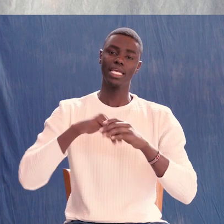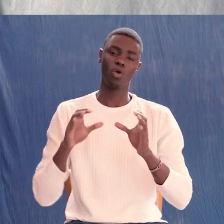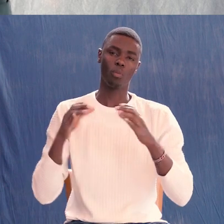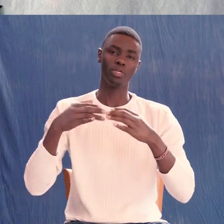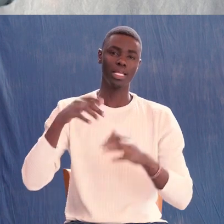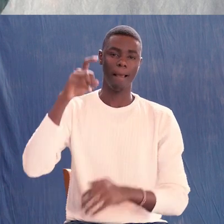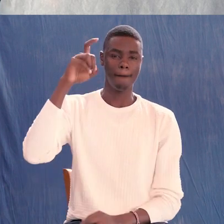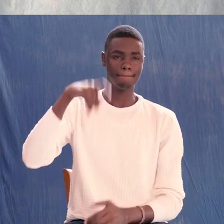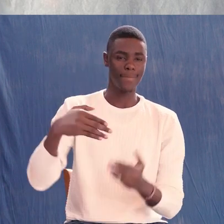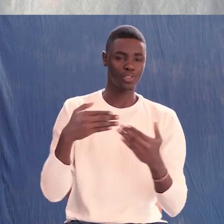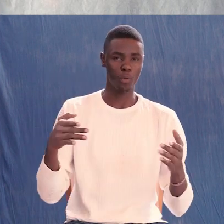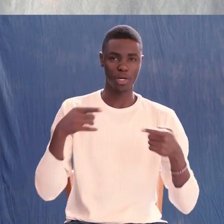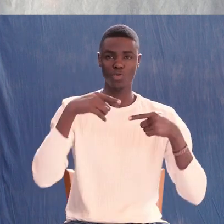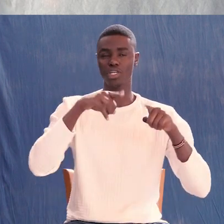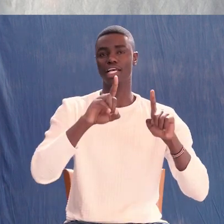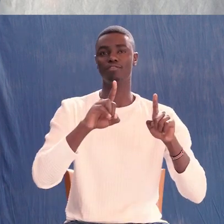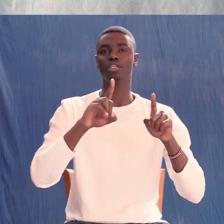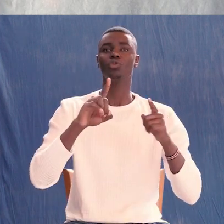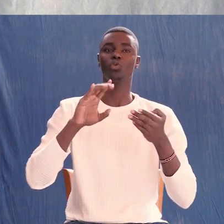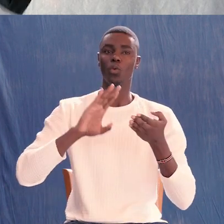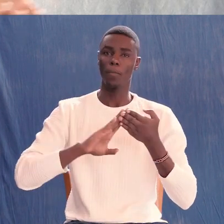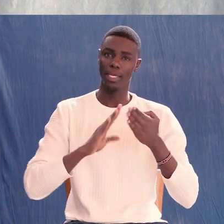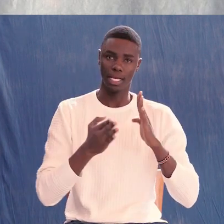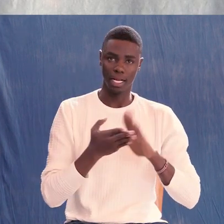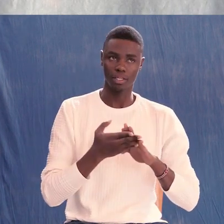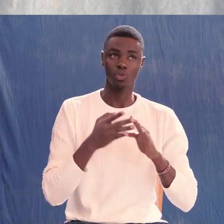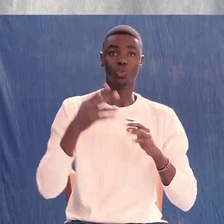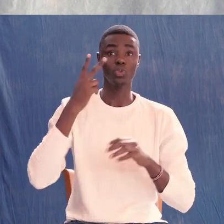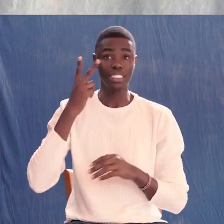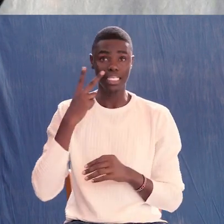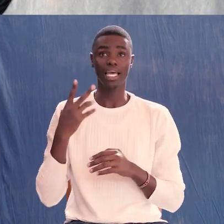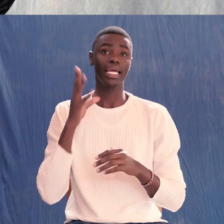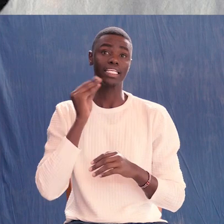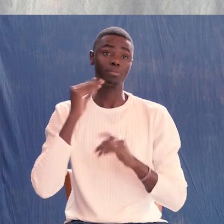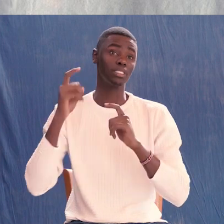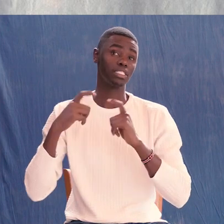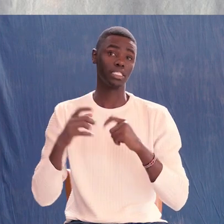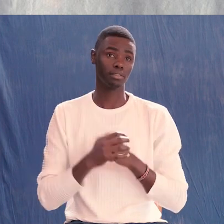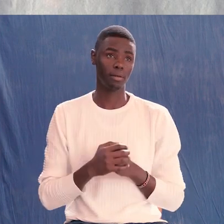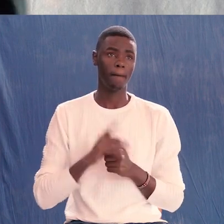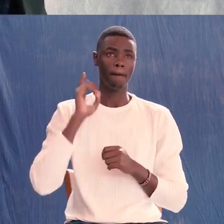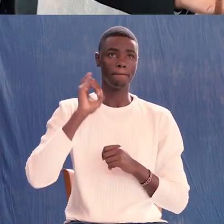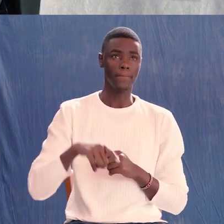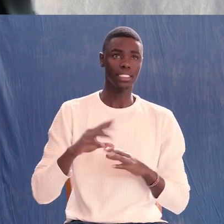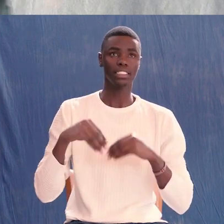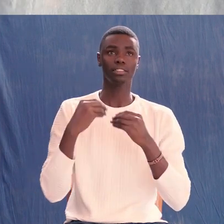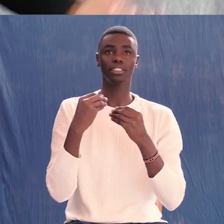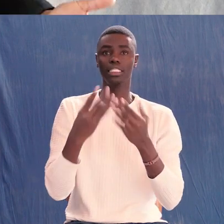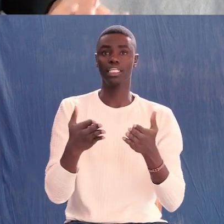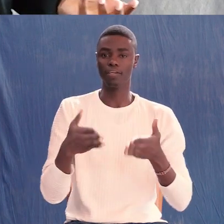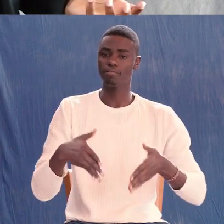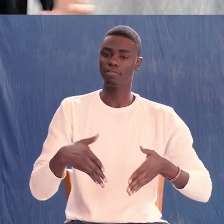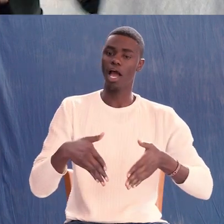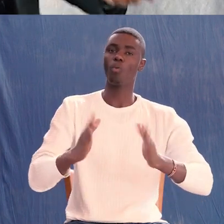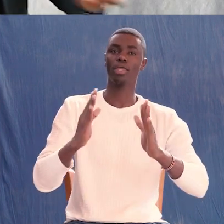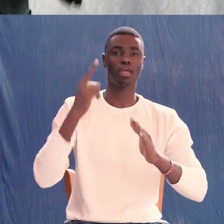you have to open yourself up to being sinned against. You have to give enough leeway, enough space